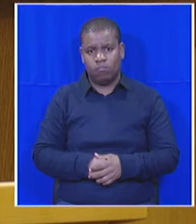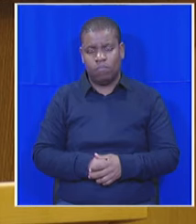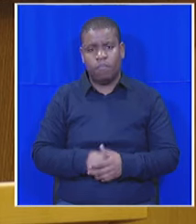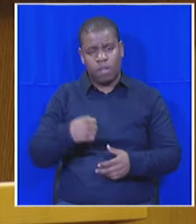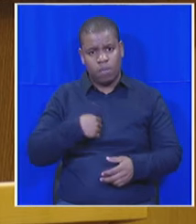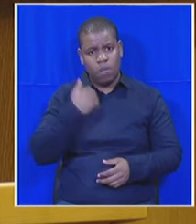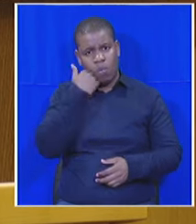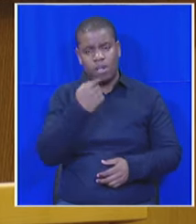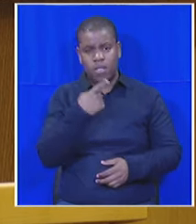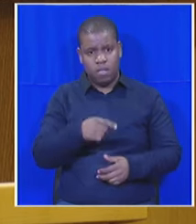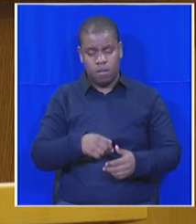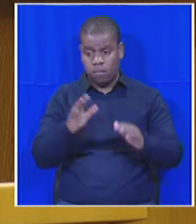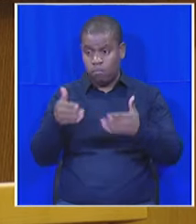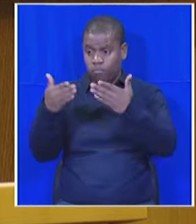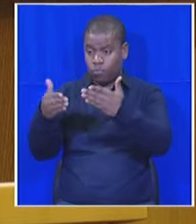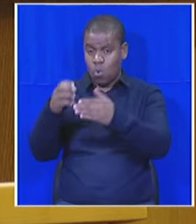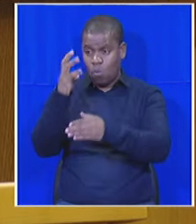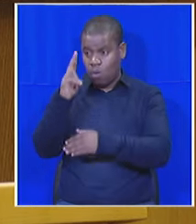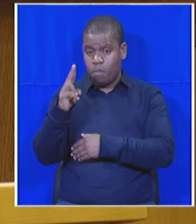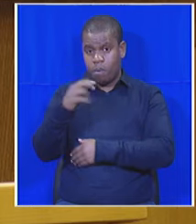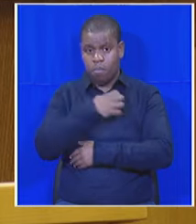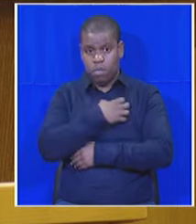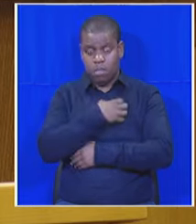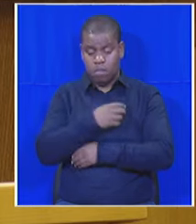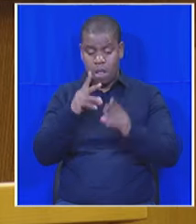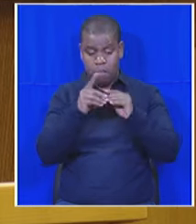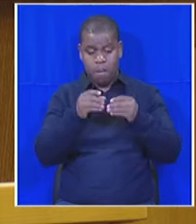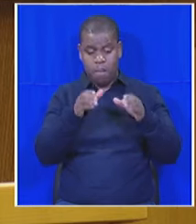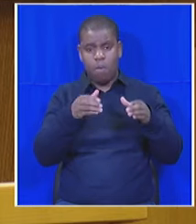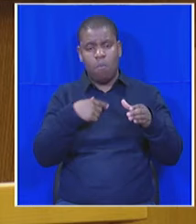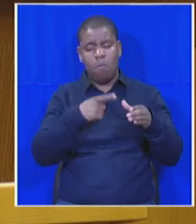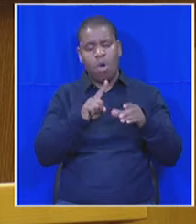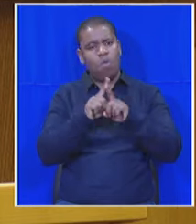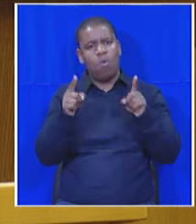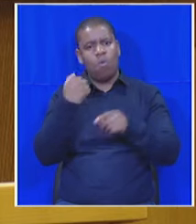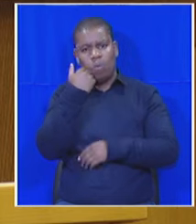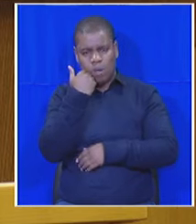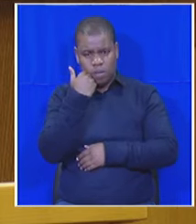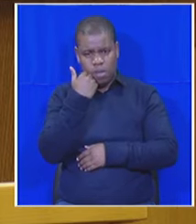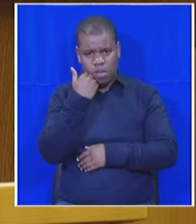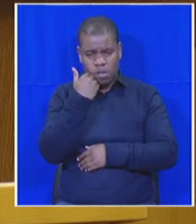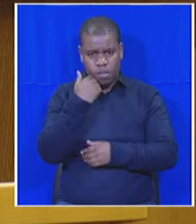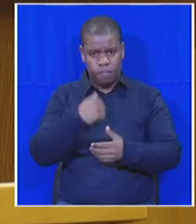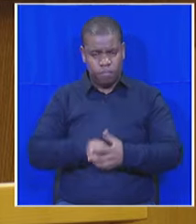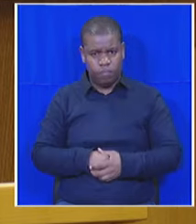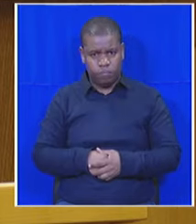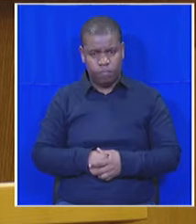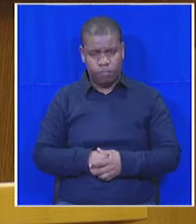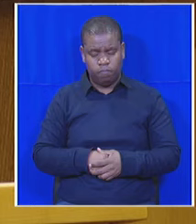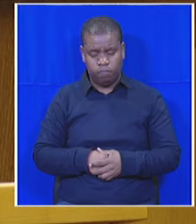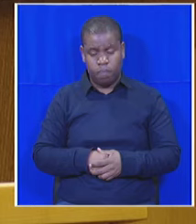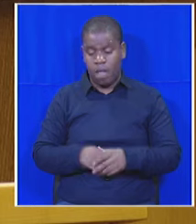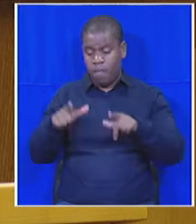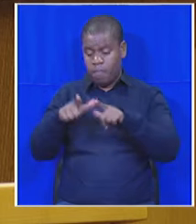minister voorhou, dat sy departement weinig doen om nasiebou en maatskaplike kohesie te bevorder. Hierdie plan is